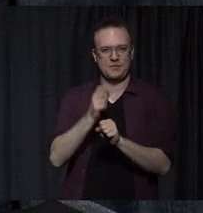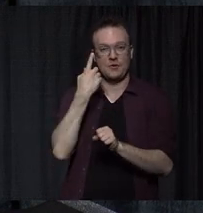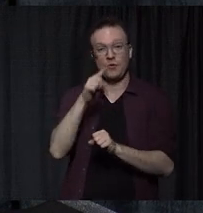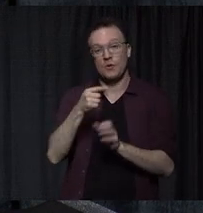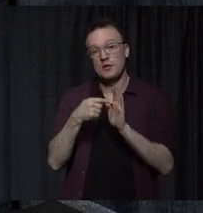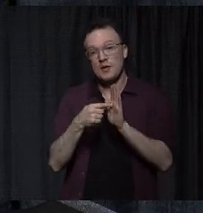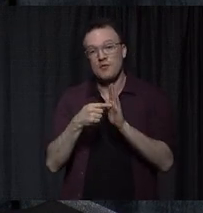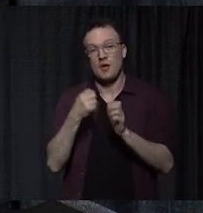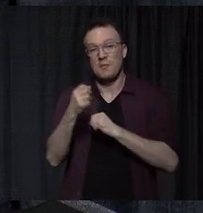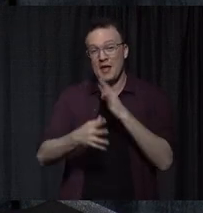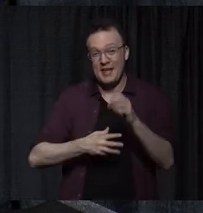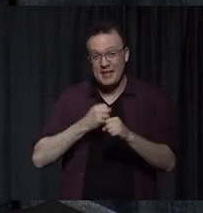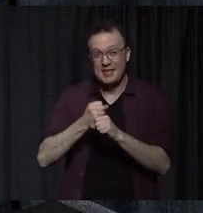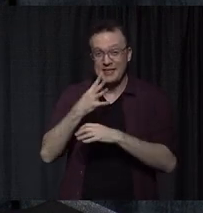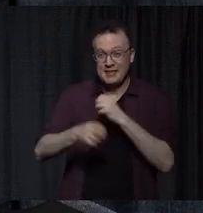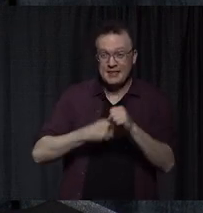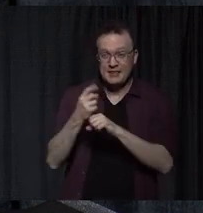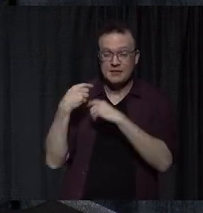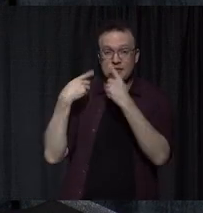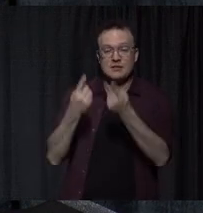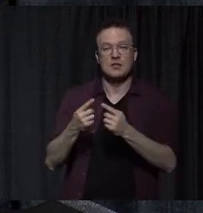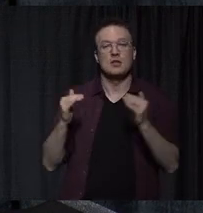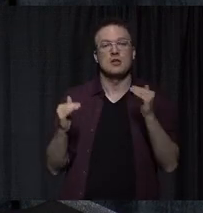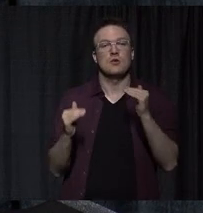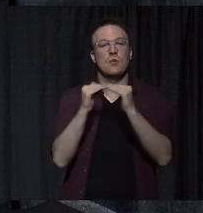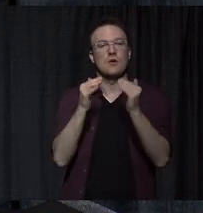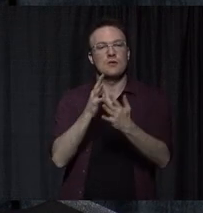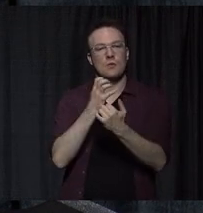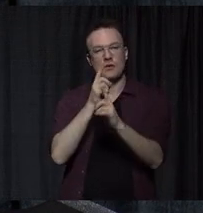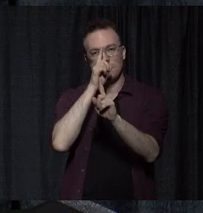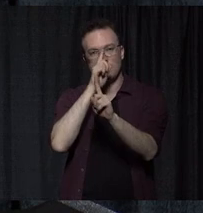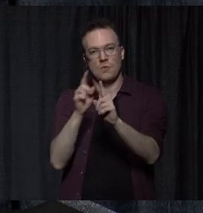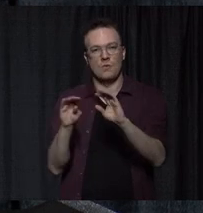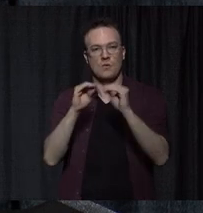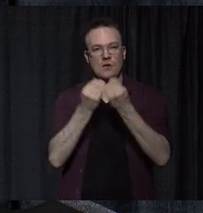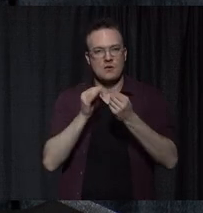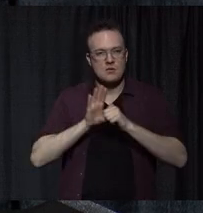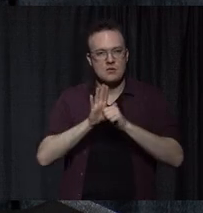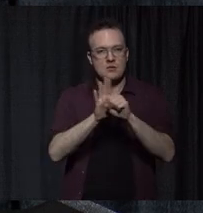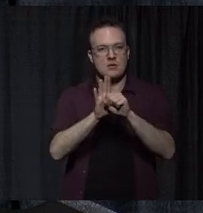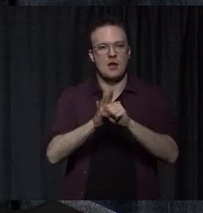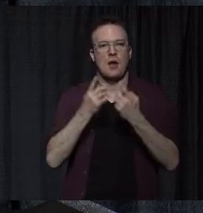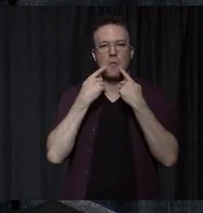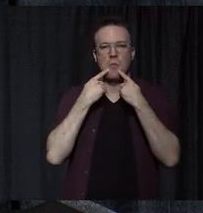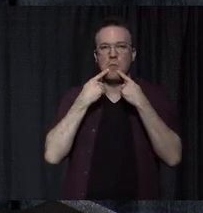of equality-seeking organizations advocating in the trenches,